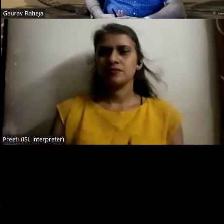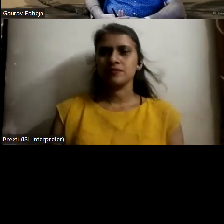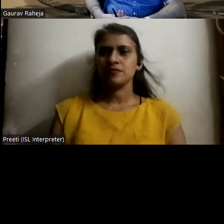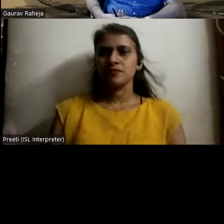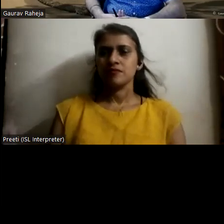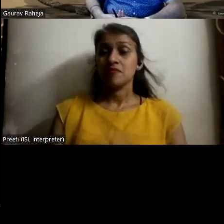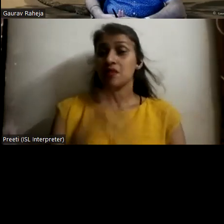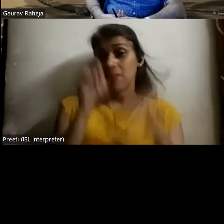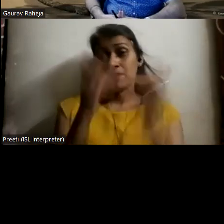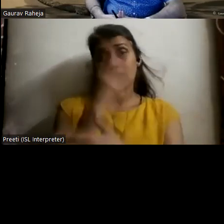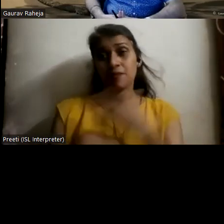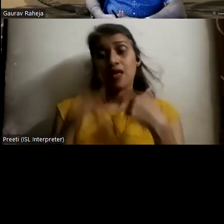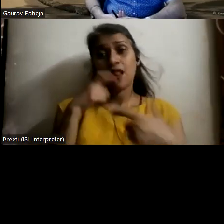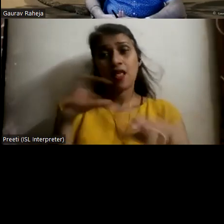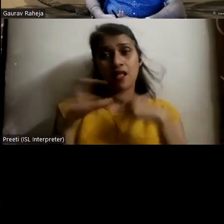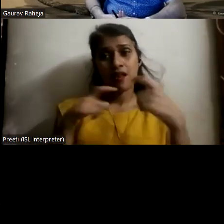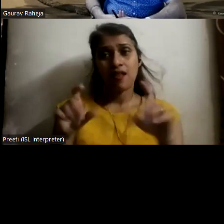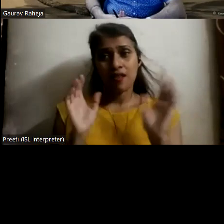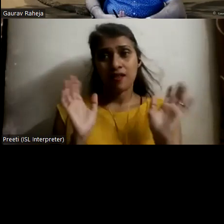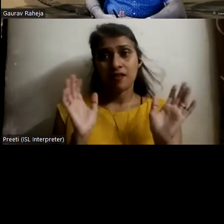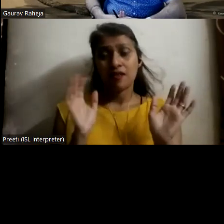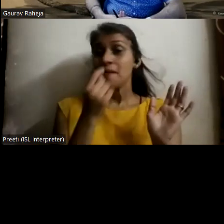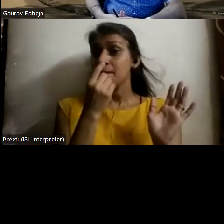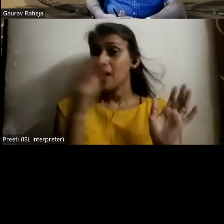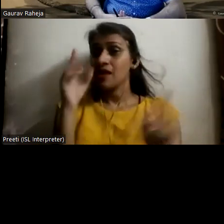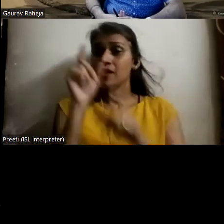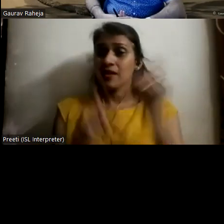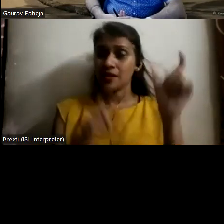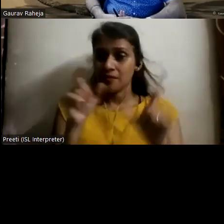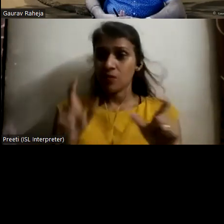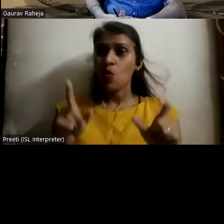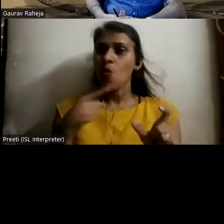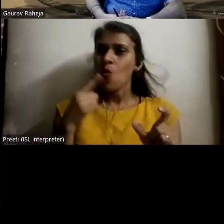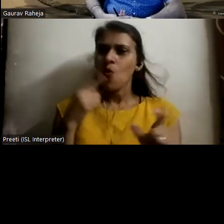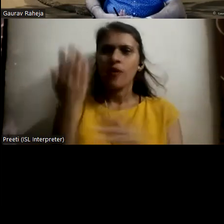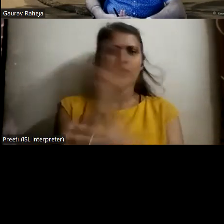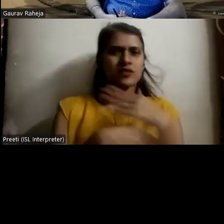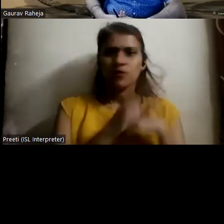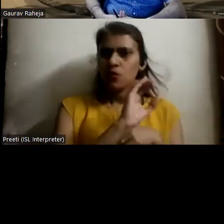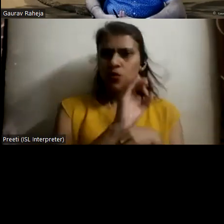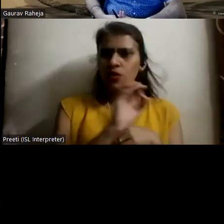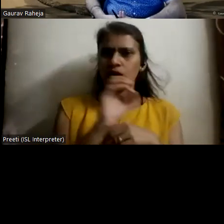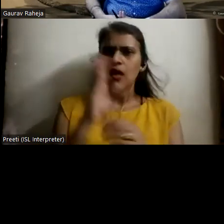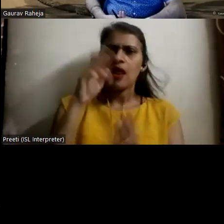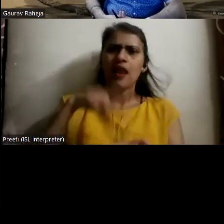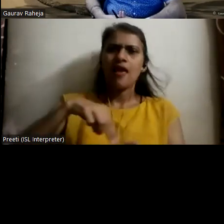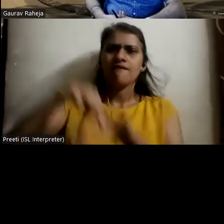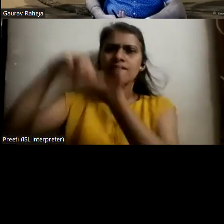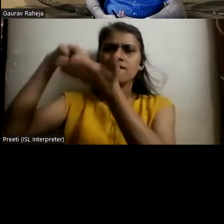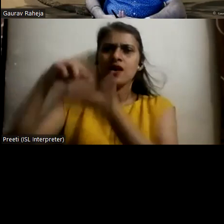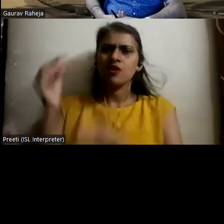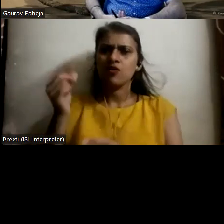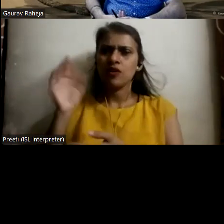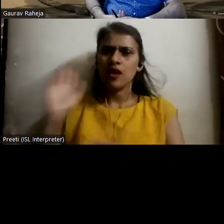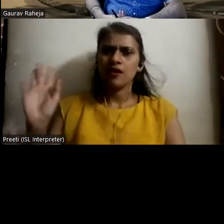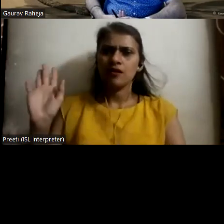from persons with disabilities that many people who are able-bodied use the lifts, and they don't